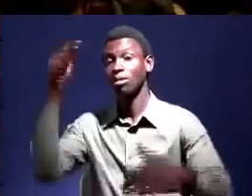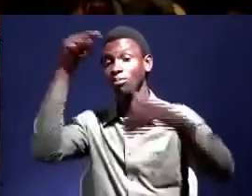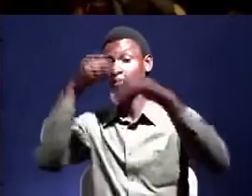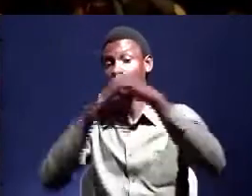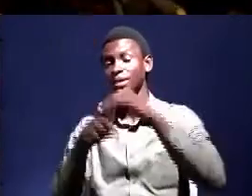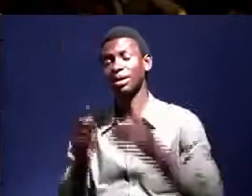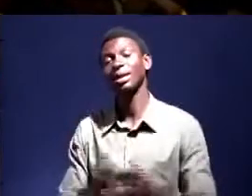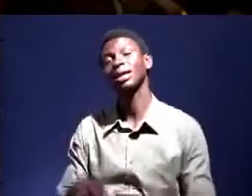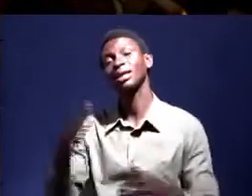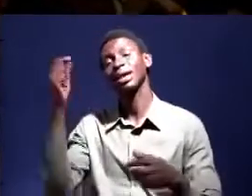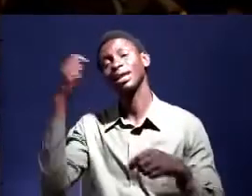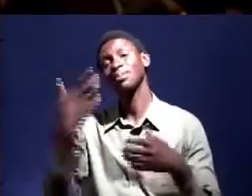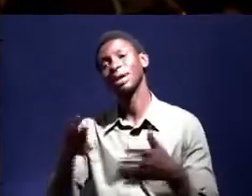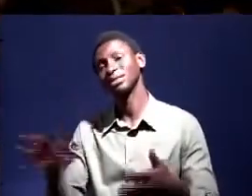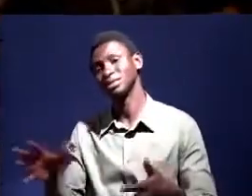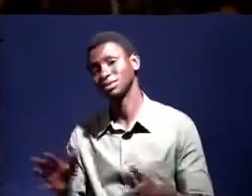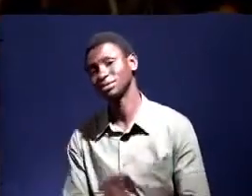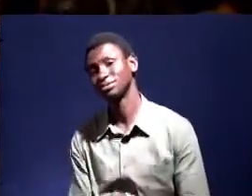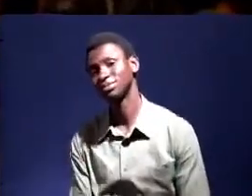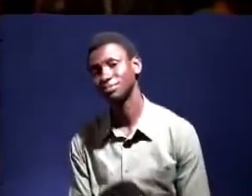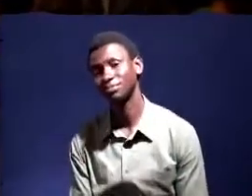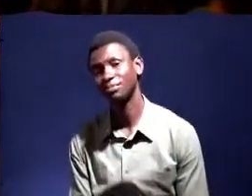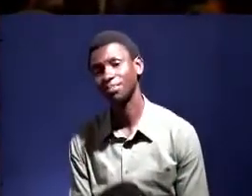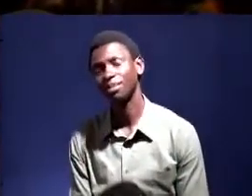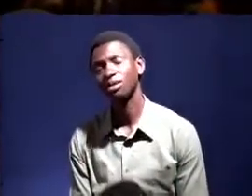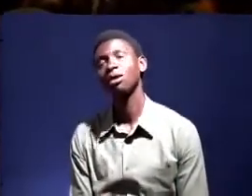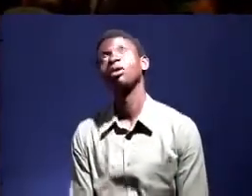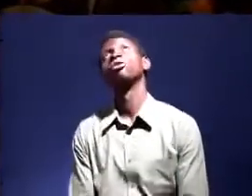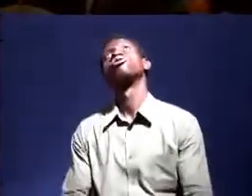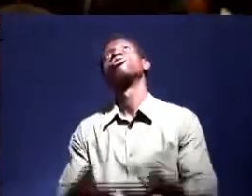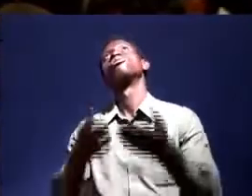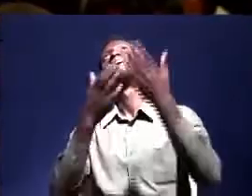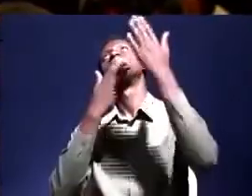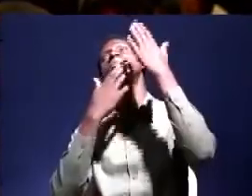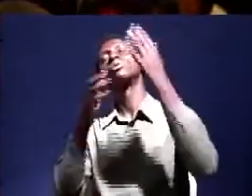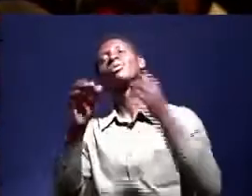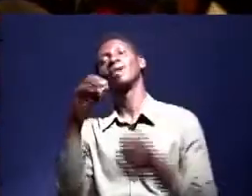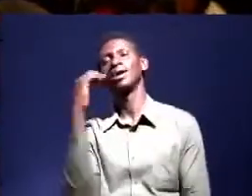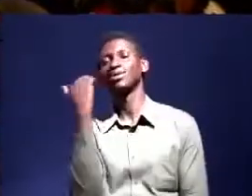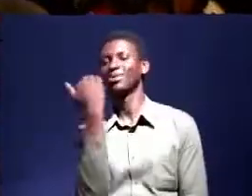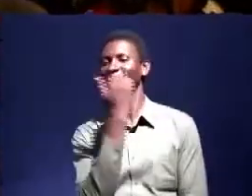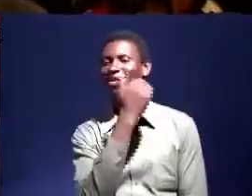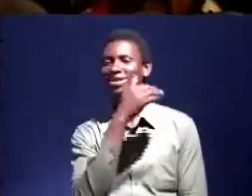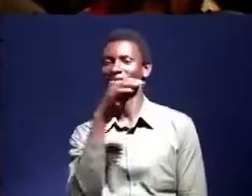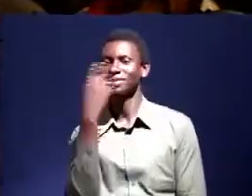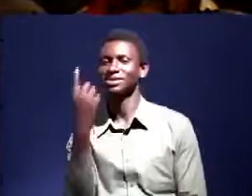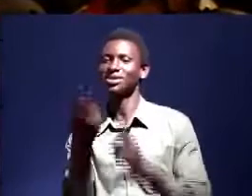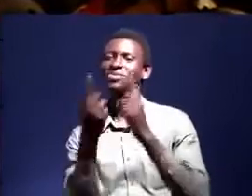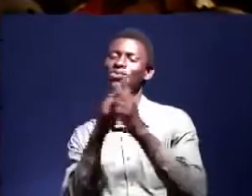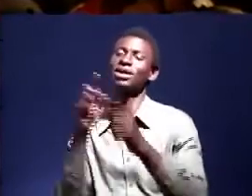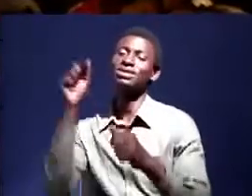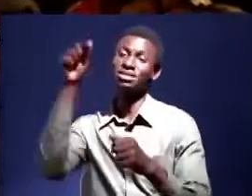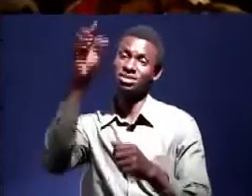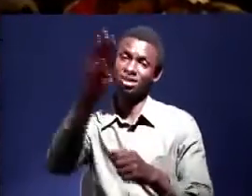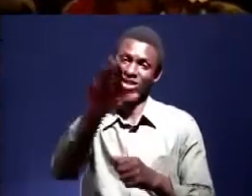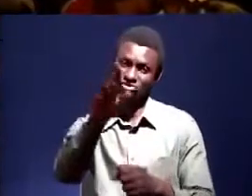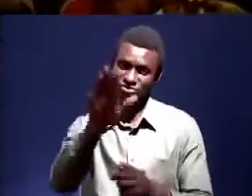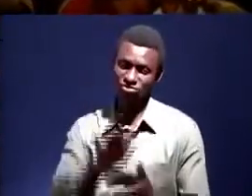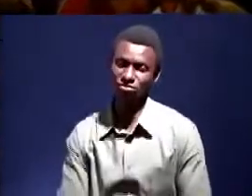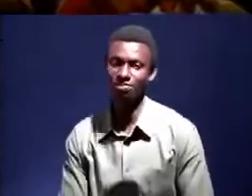was smiling on you. And he was saying, this is my son. This is my